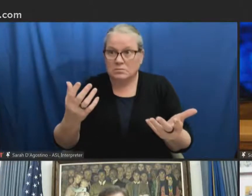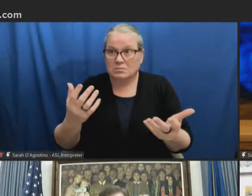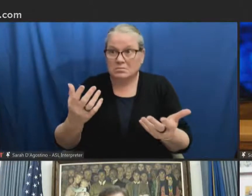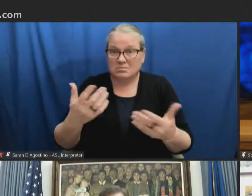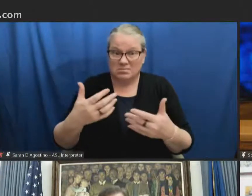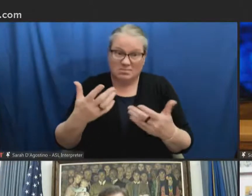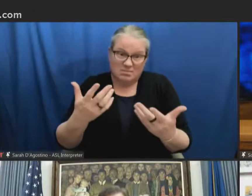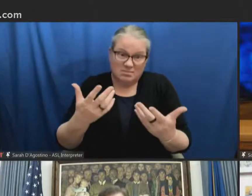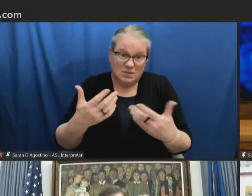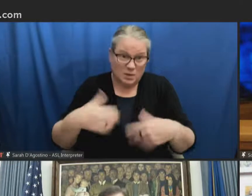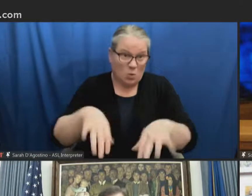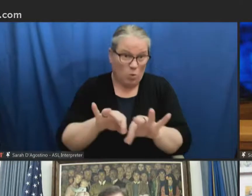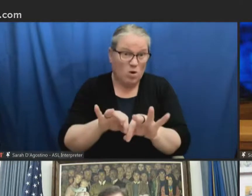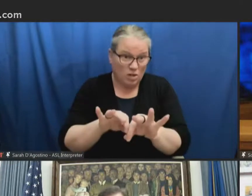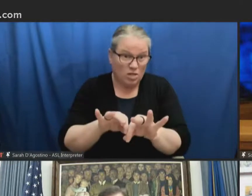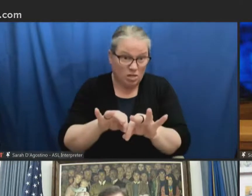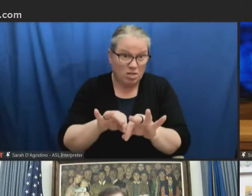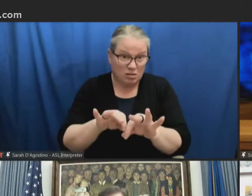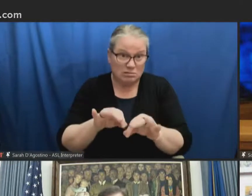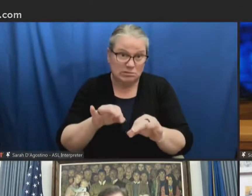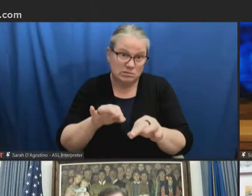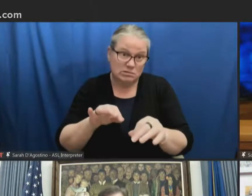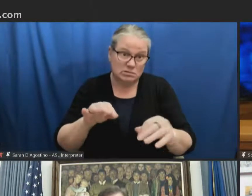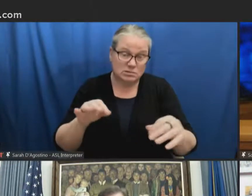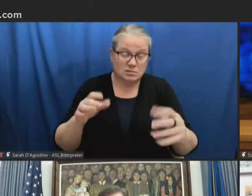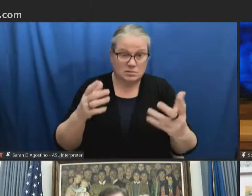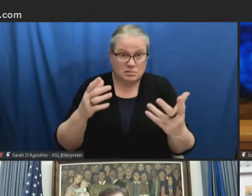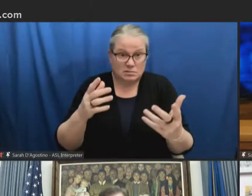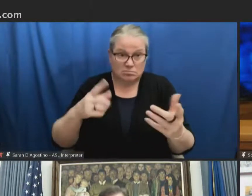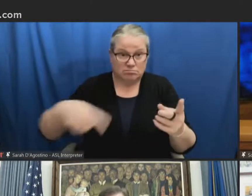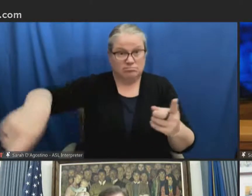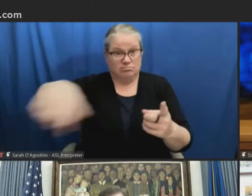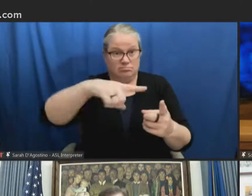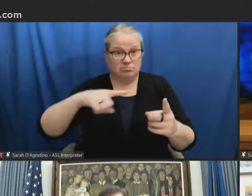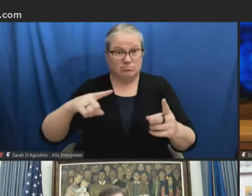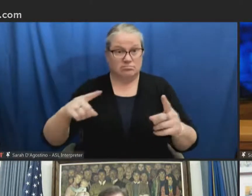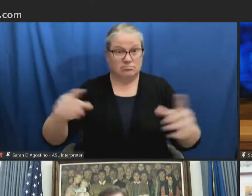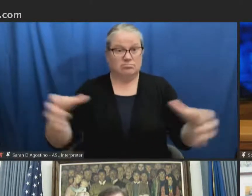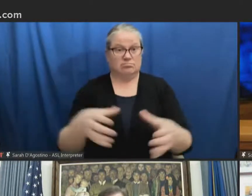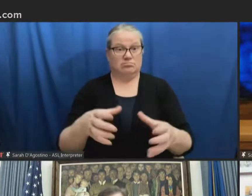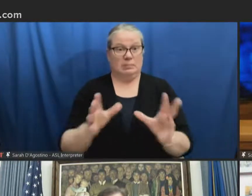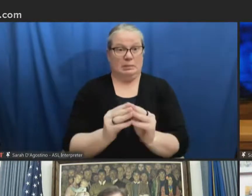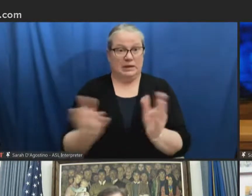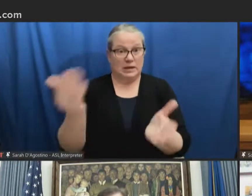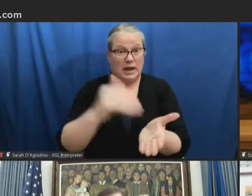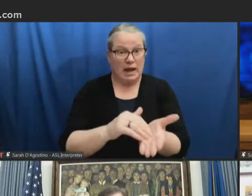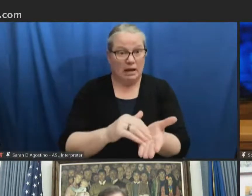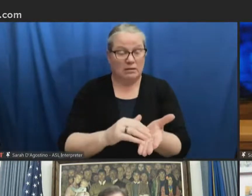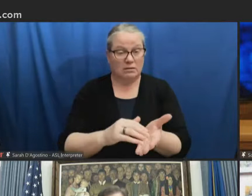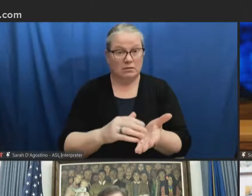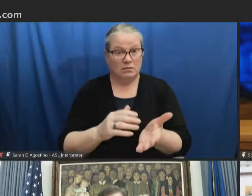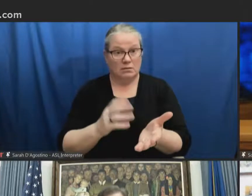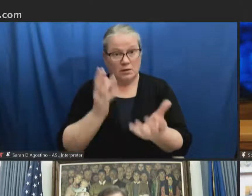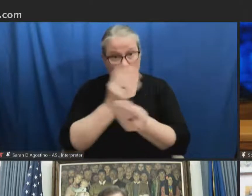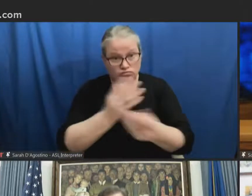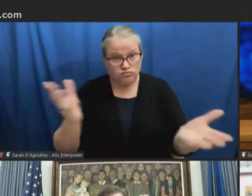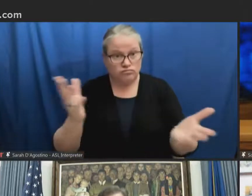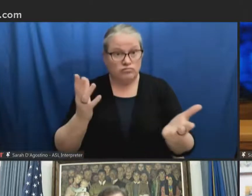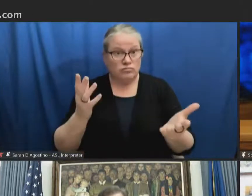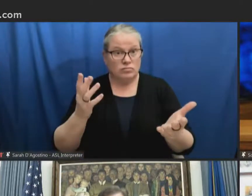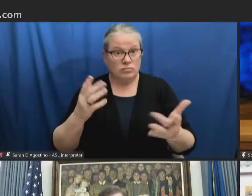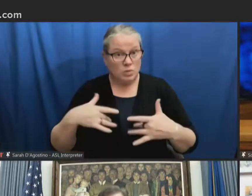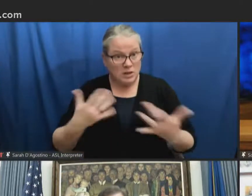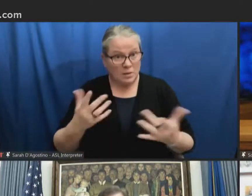advisable and helpful for all involved if you guys got together again and let everybody know where everybody stands,